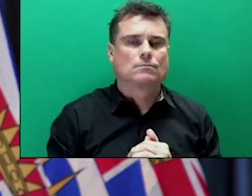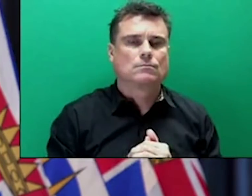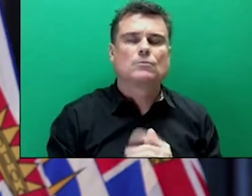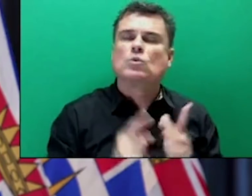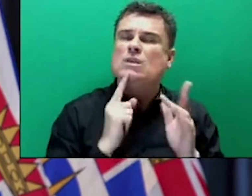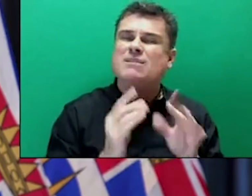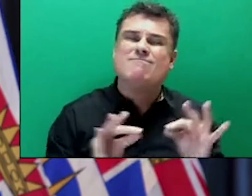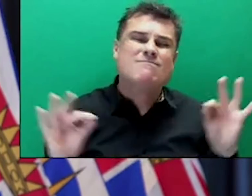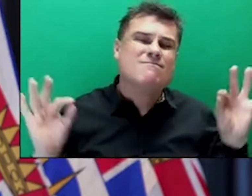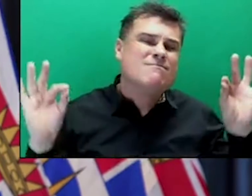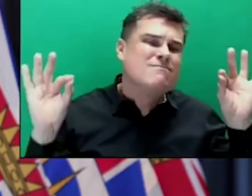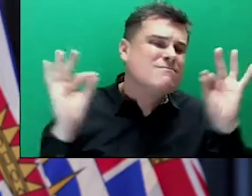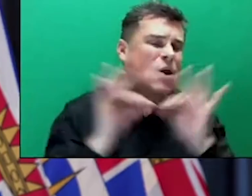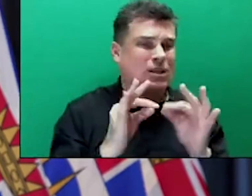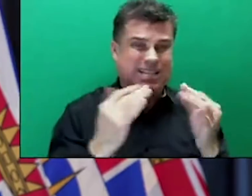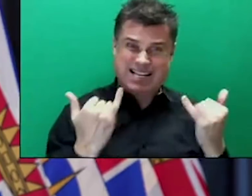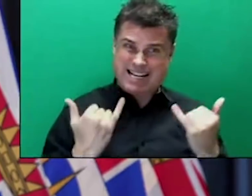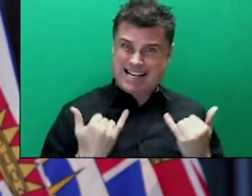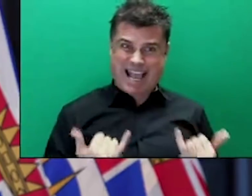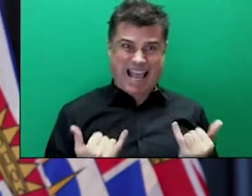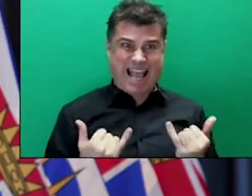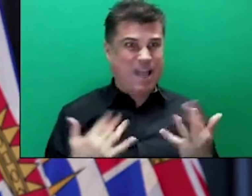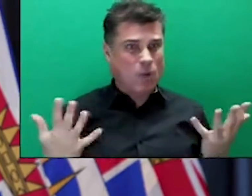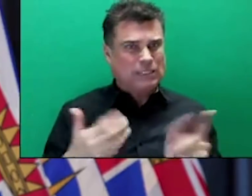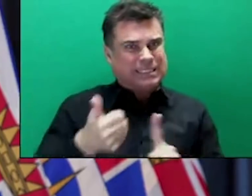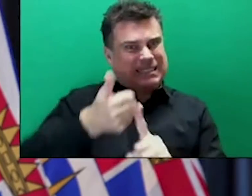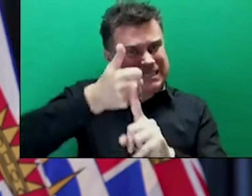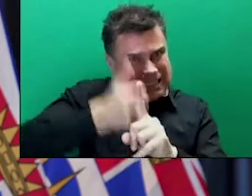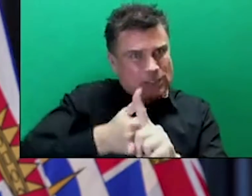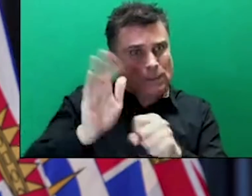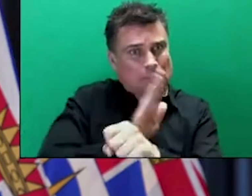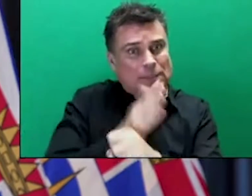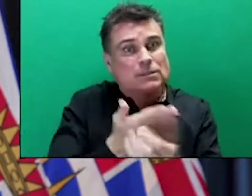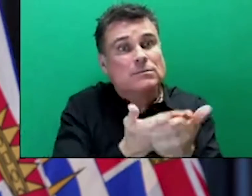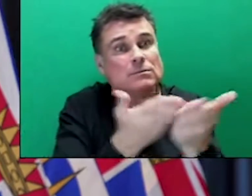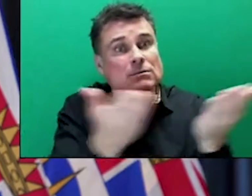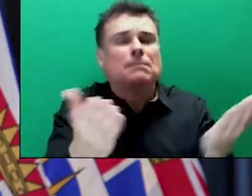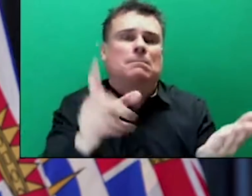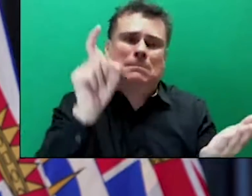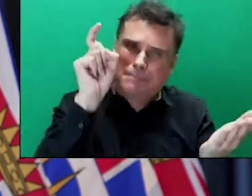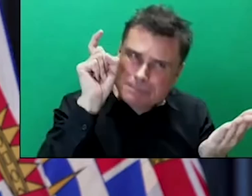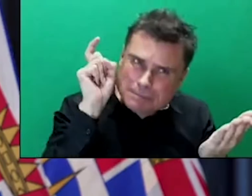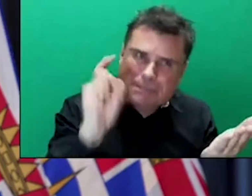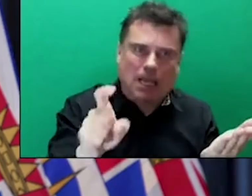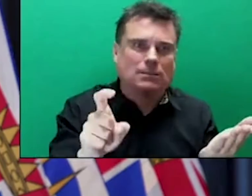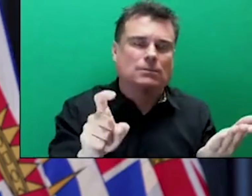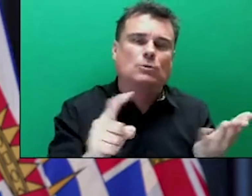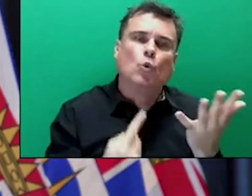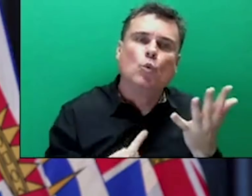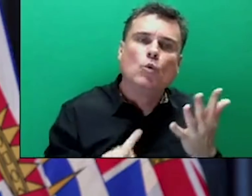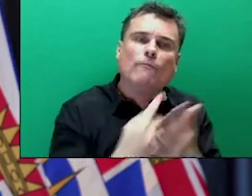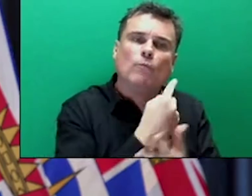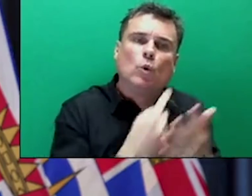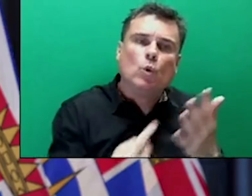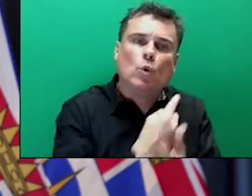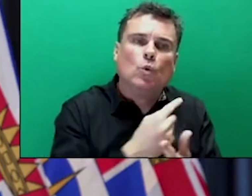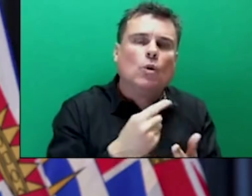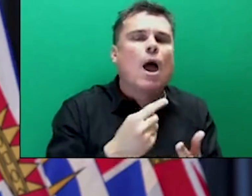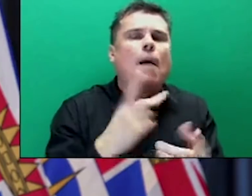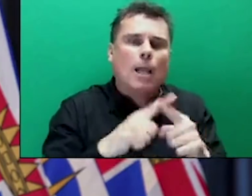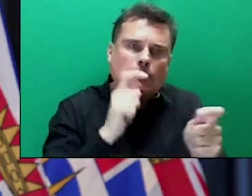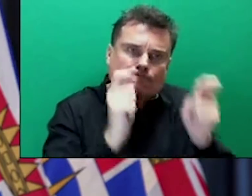and each business needs to revise and review their COVID safety plans to make sure that all of the measures that are needed